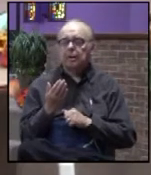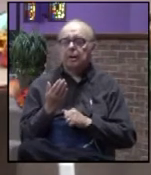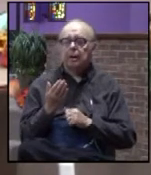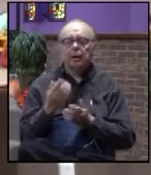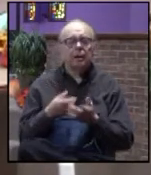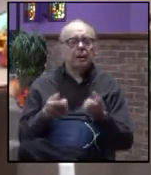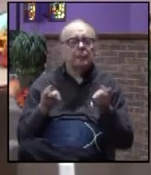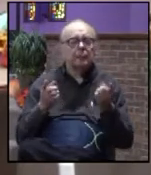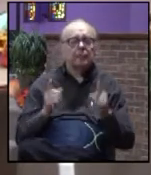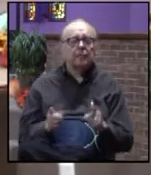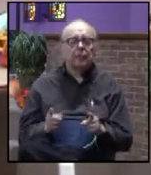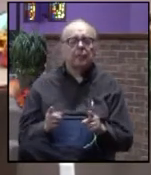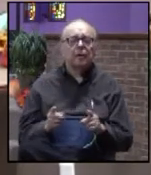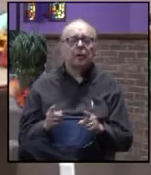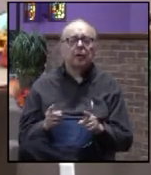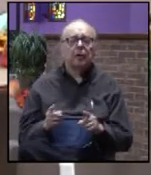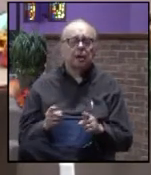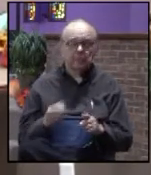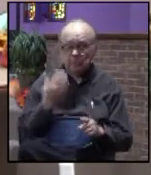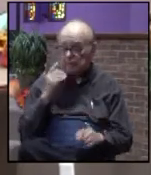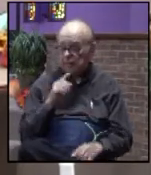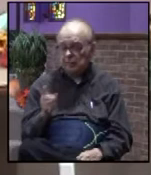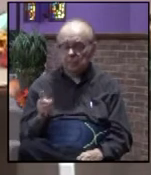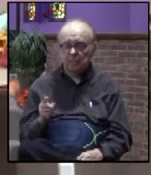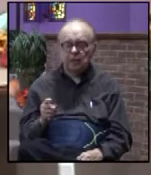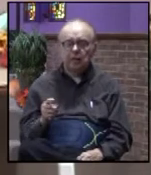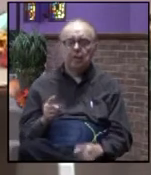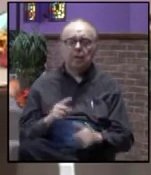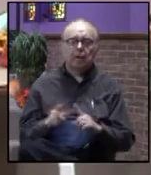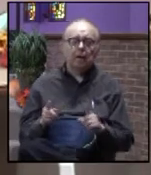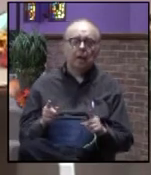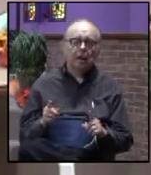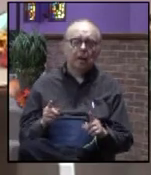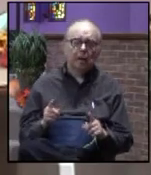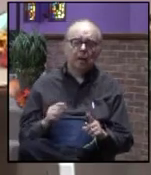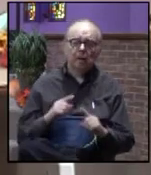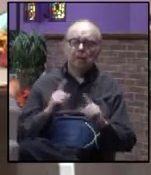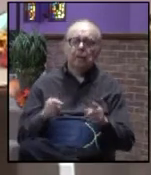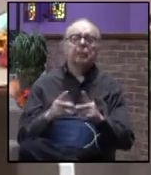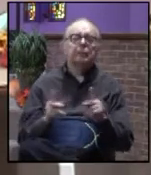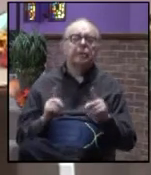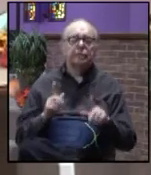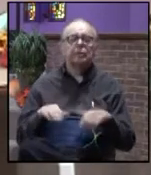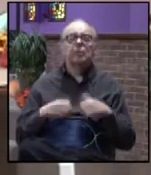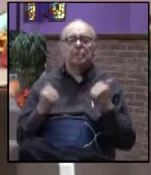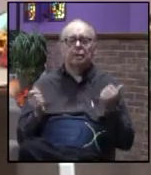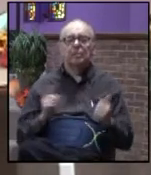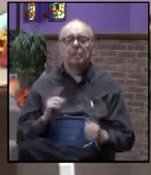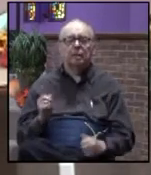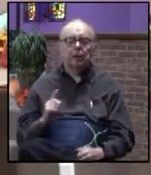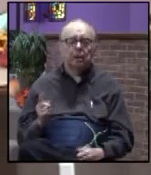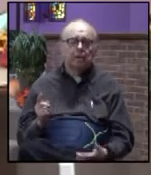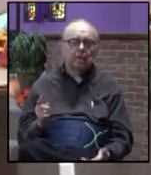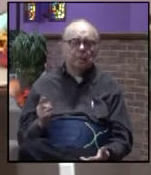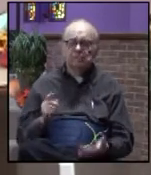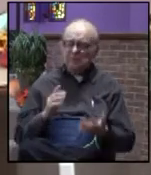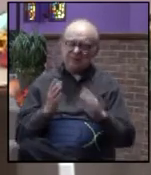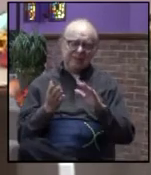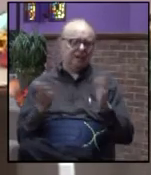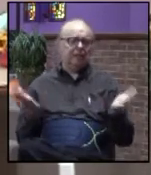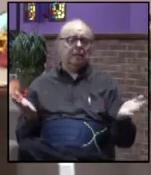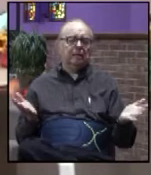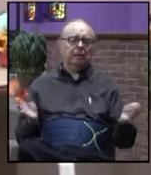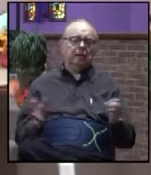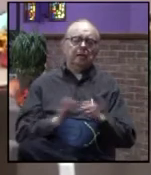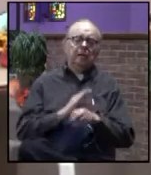What happens is when I don't know about y'all, but have you ever been a place in your life where it just seems like the